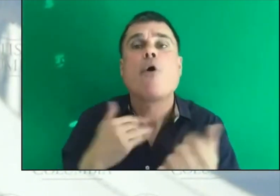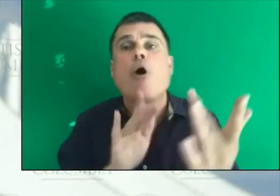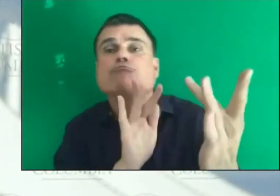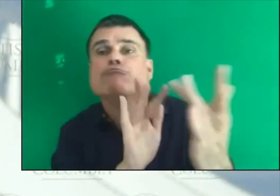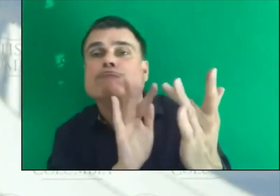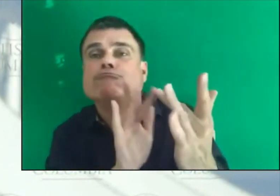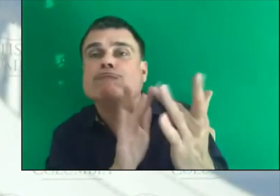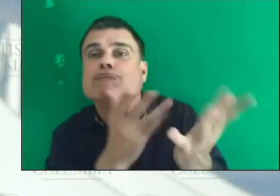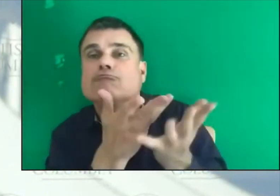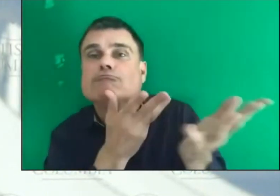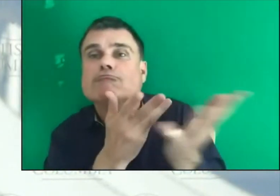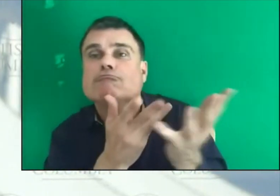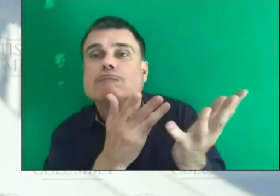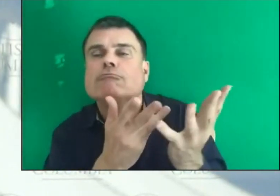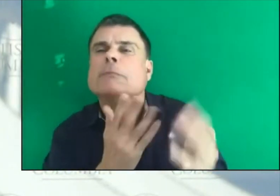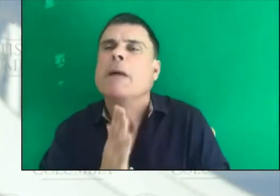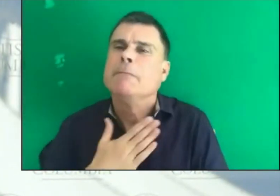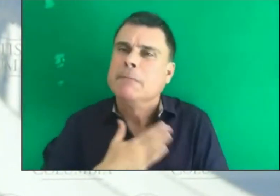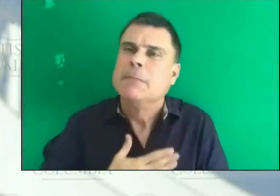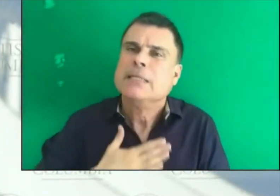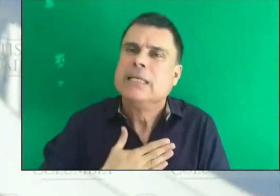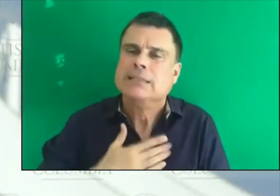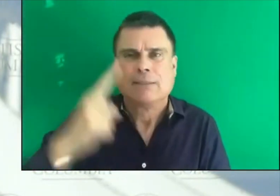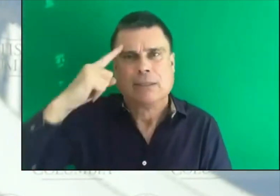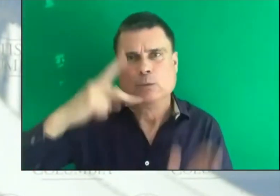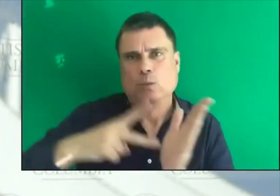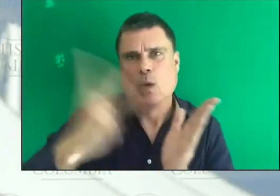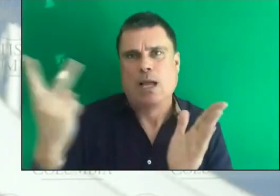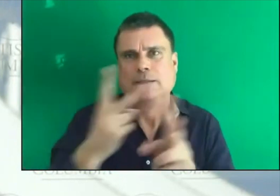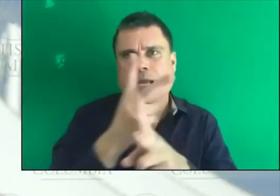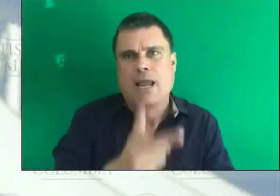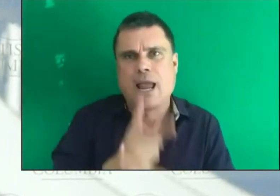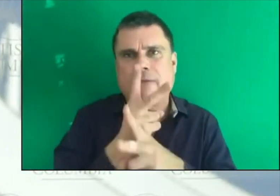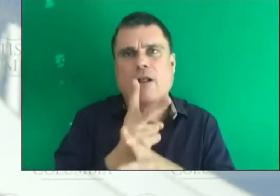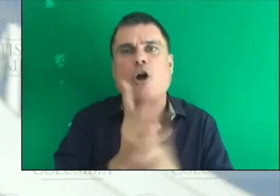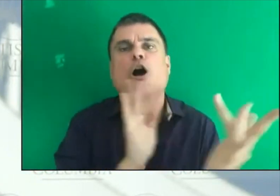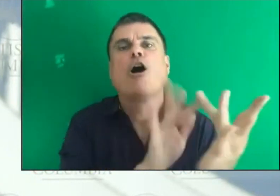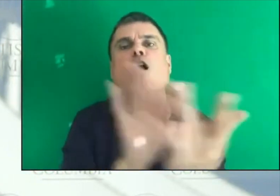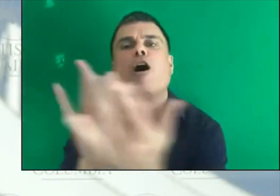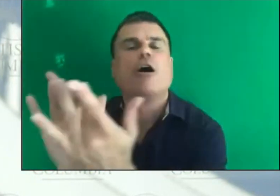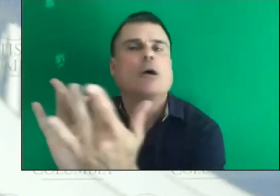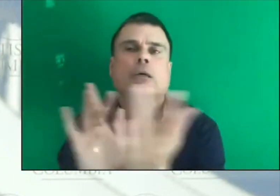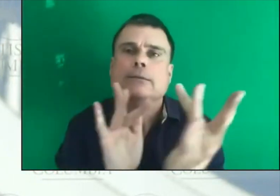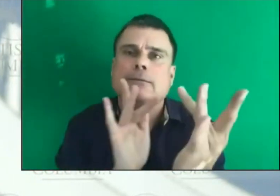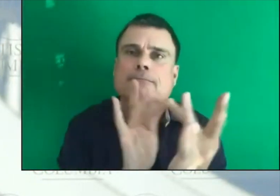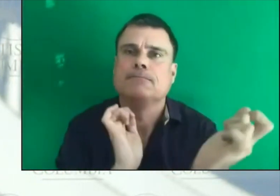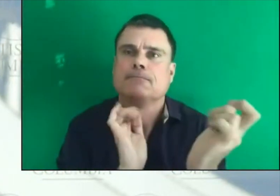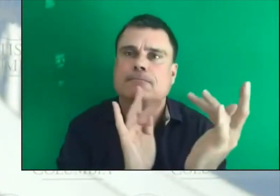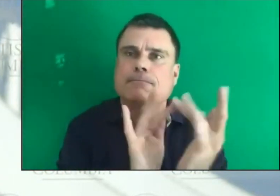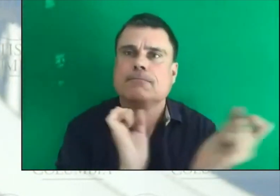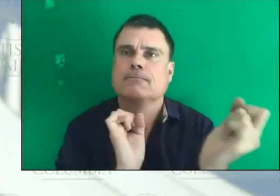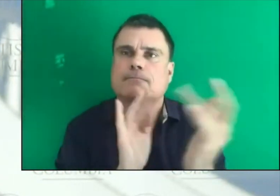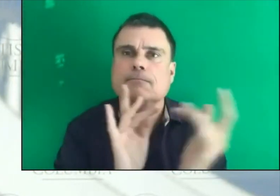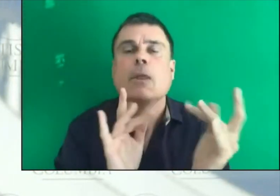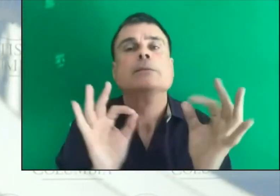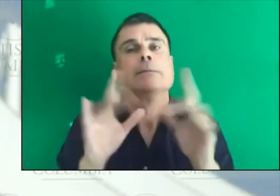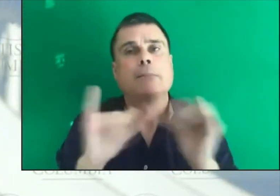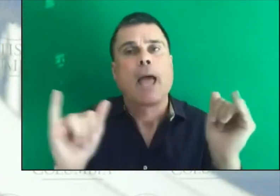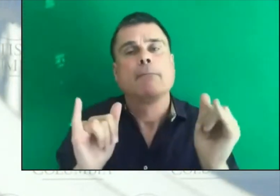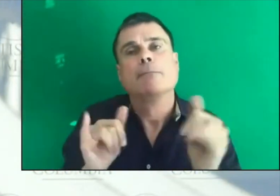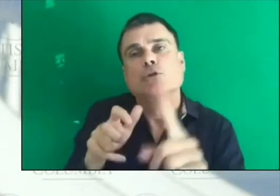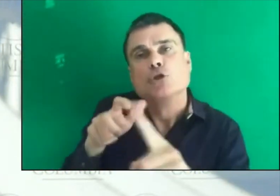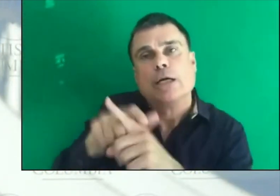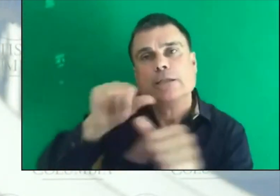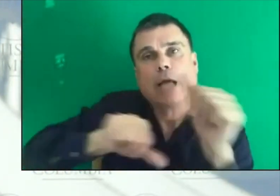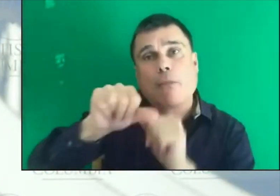respect to COVID-19 don't happen in this period. So while we can't get together in person, would like everyone